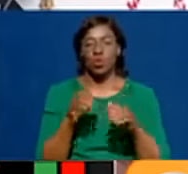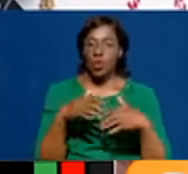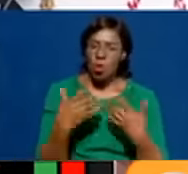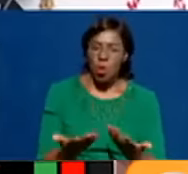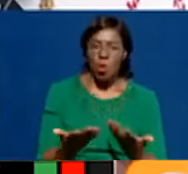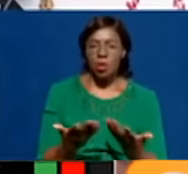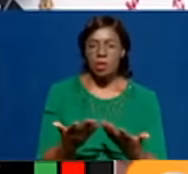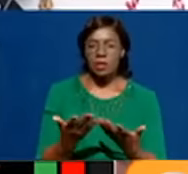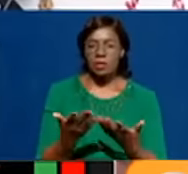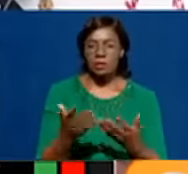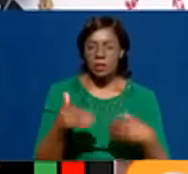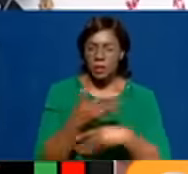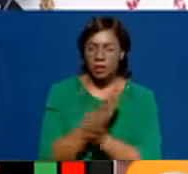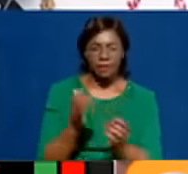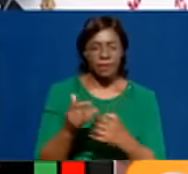or ill will